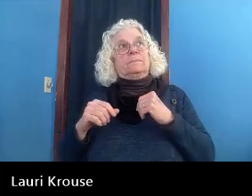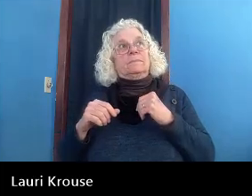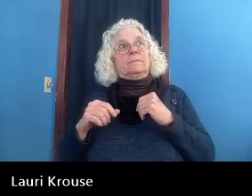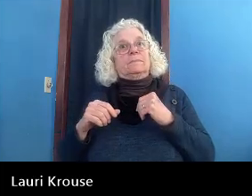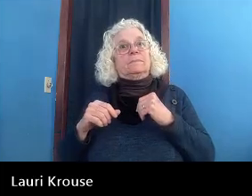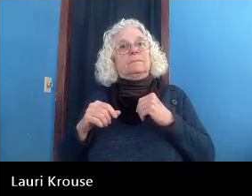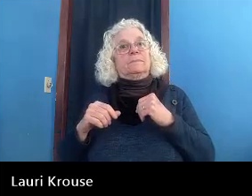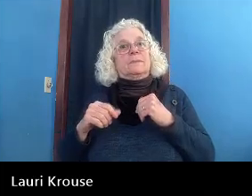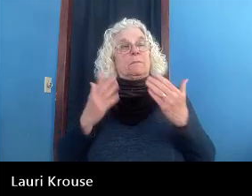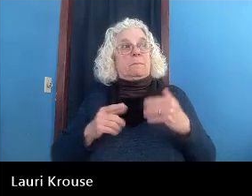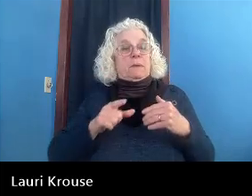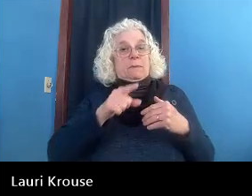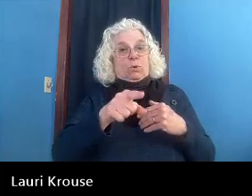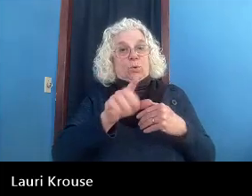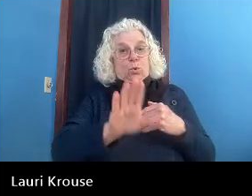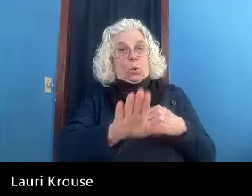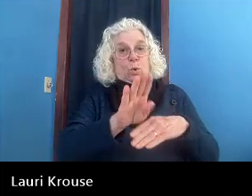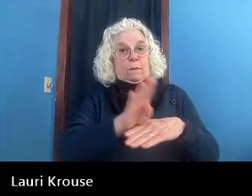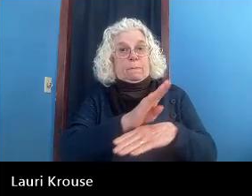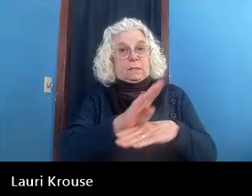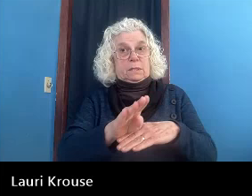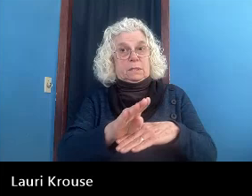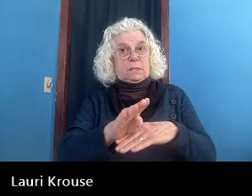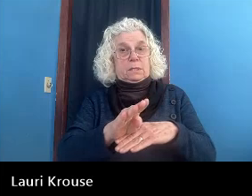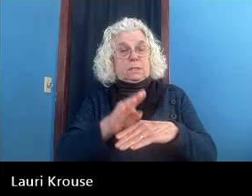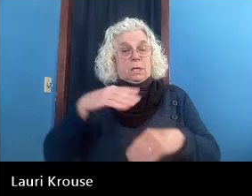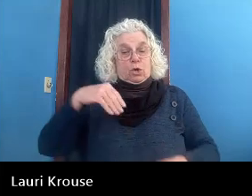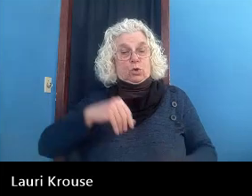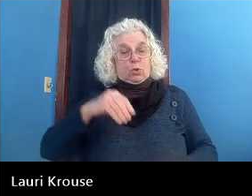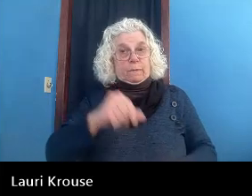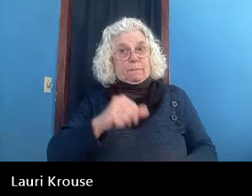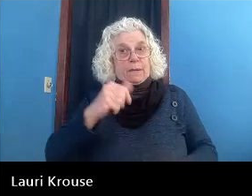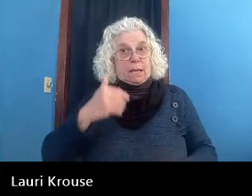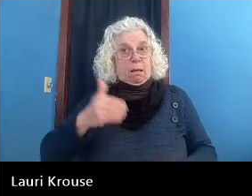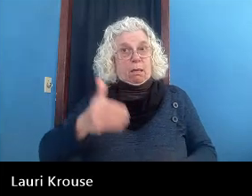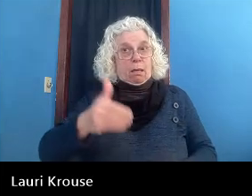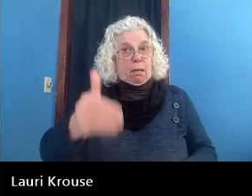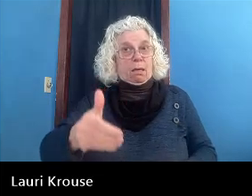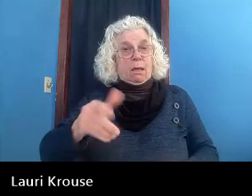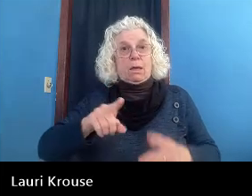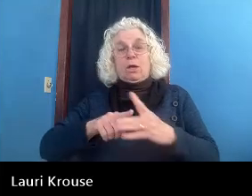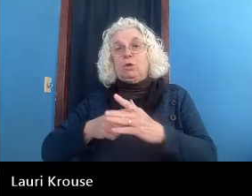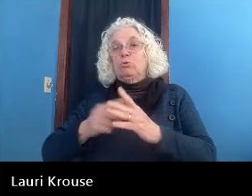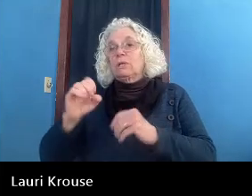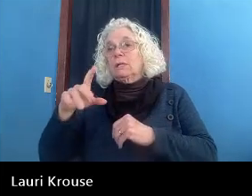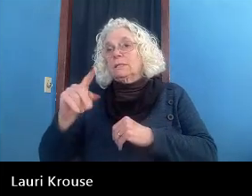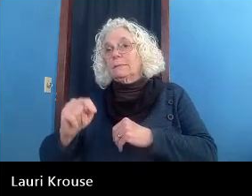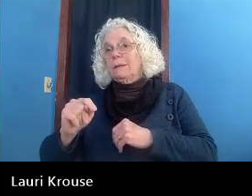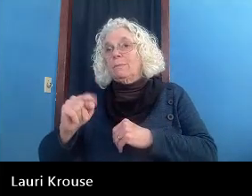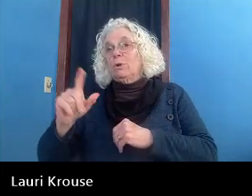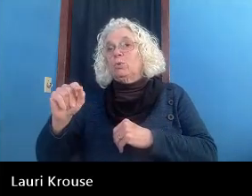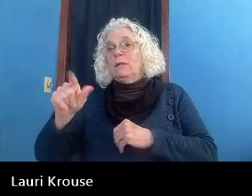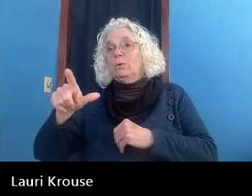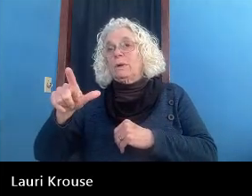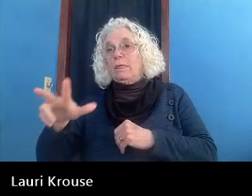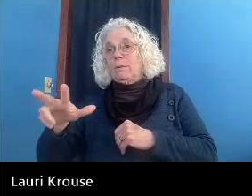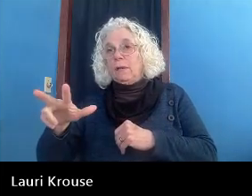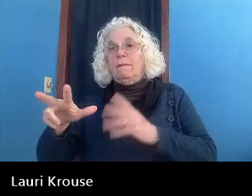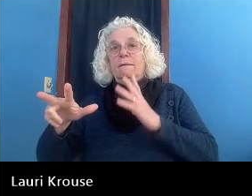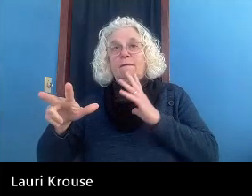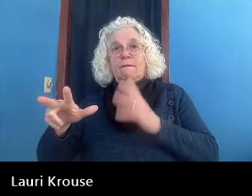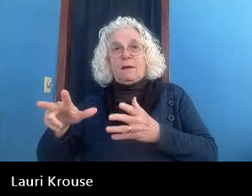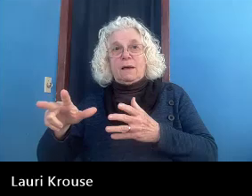a business, you've been making, payments towards a reasonable accommodation beginning September of 2023. What you can do is